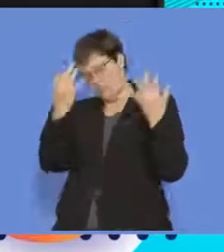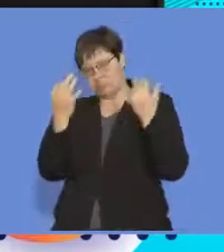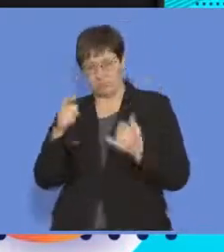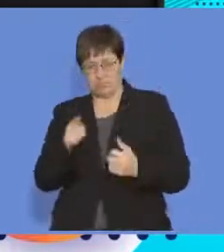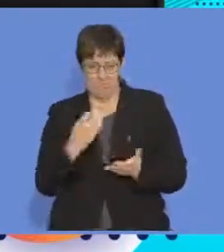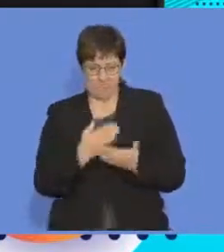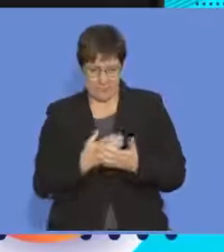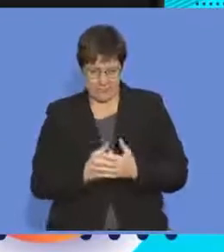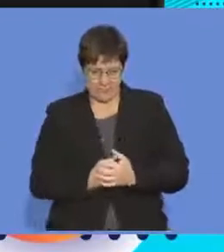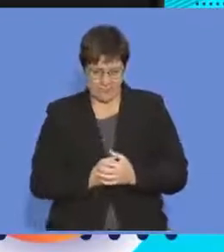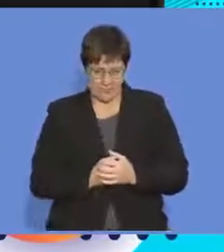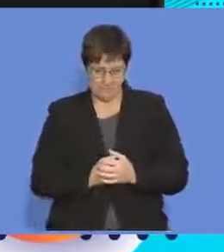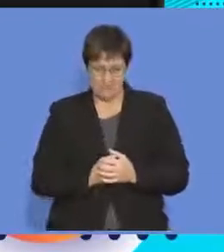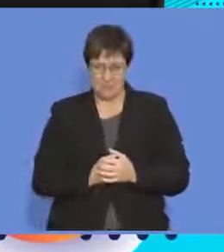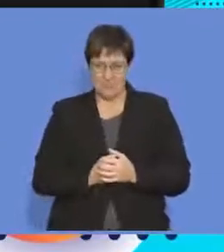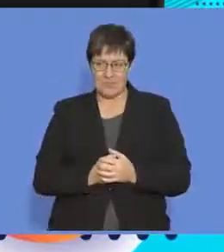nature.